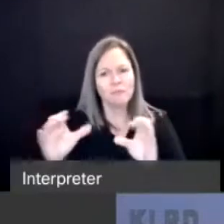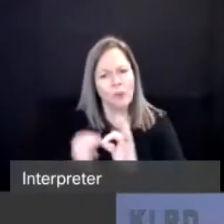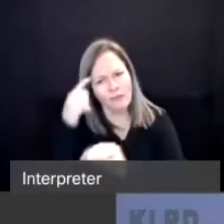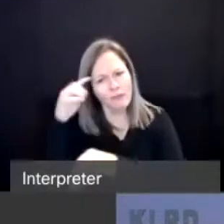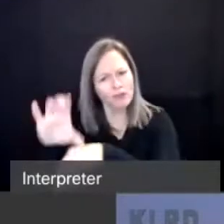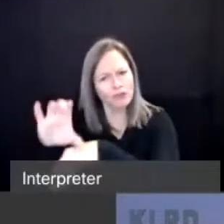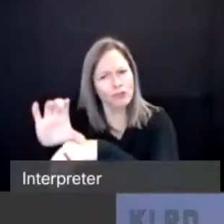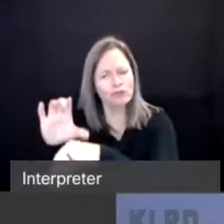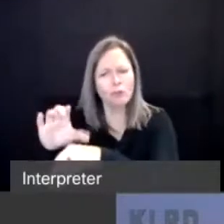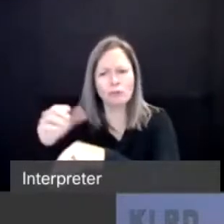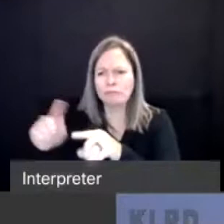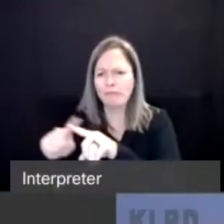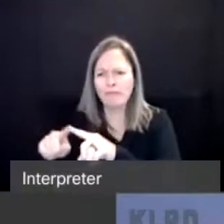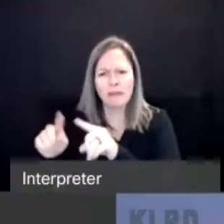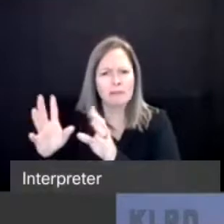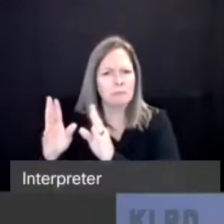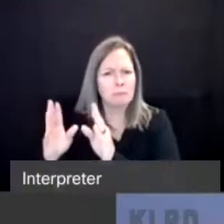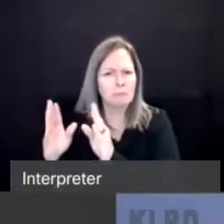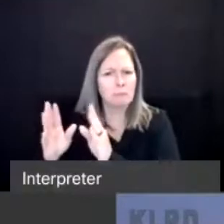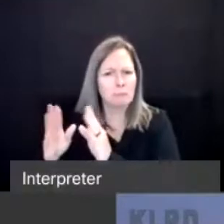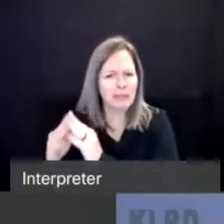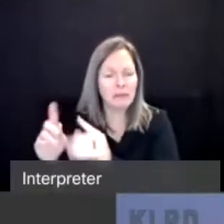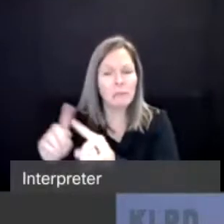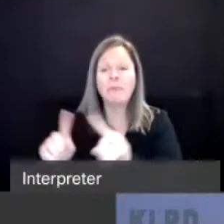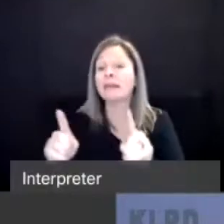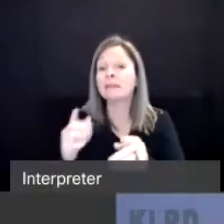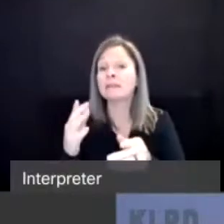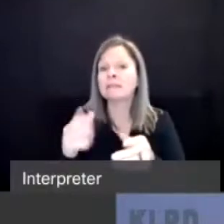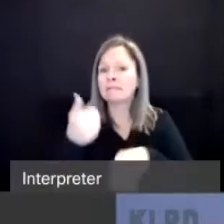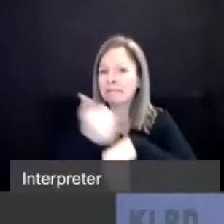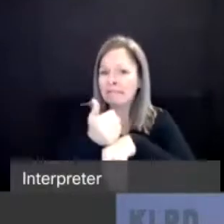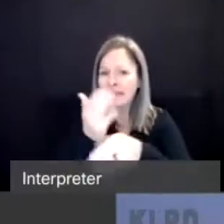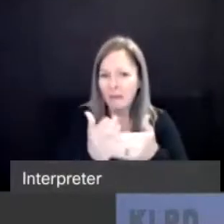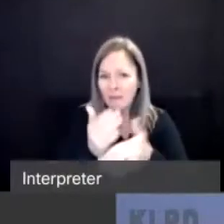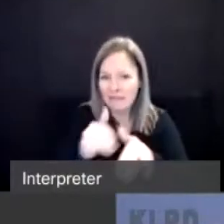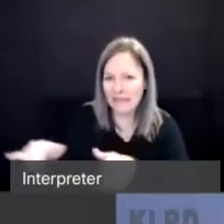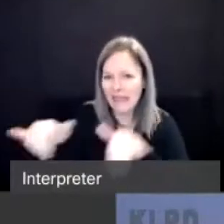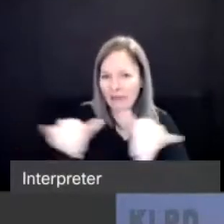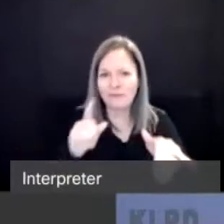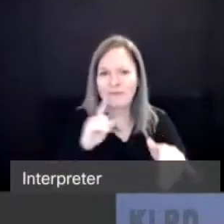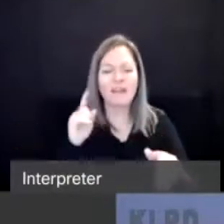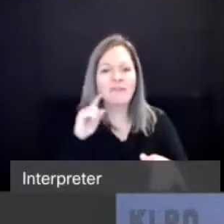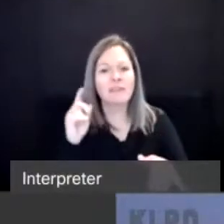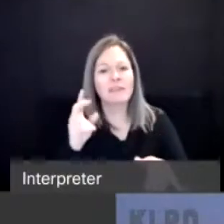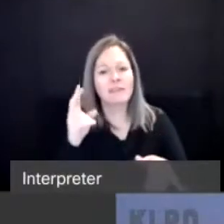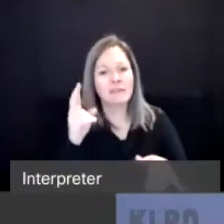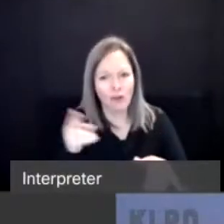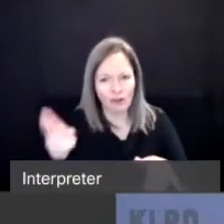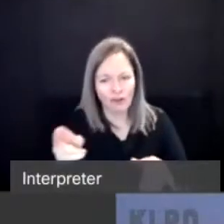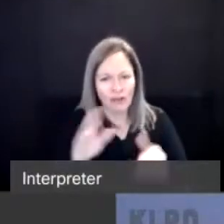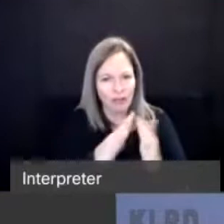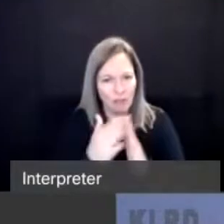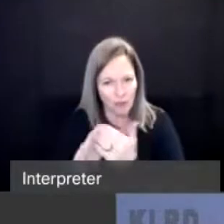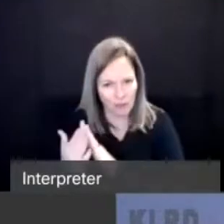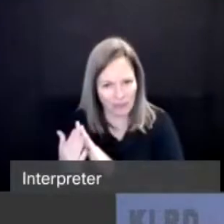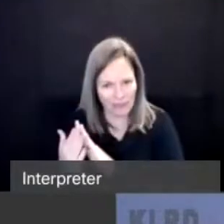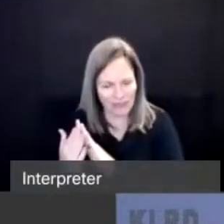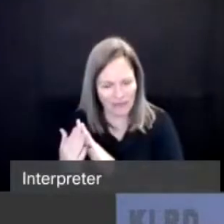that our deaf and hearing community can make sure